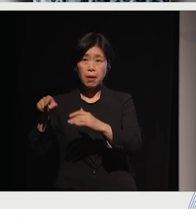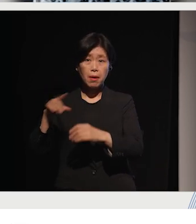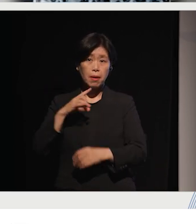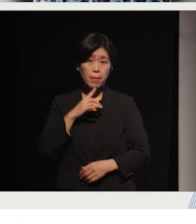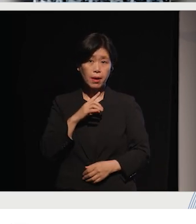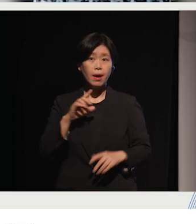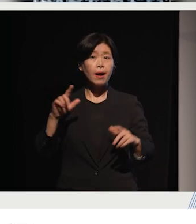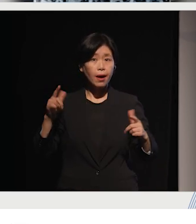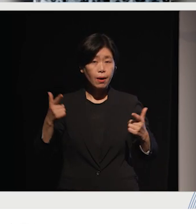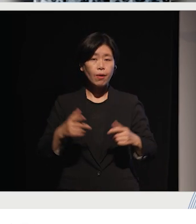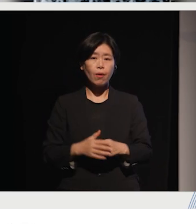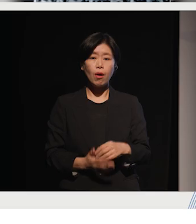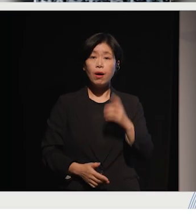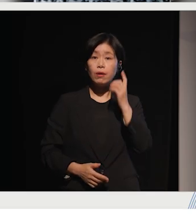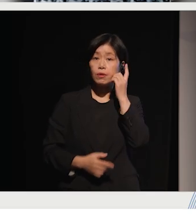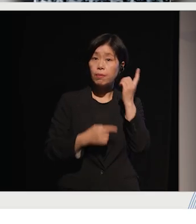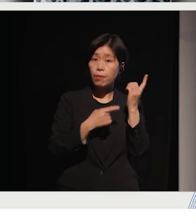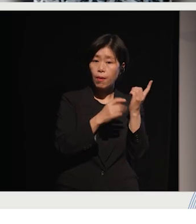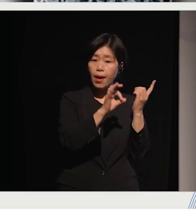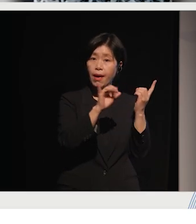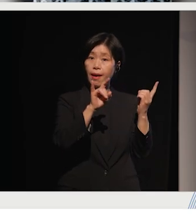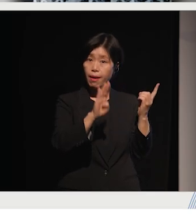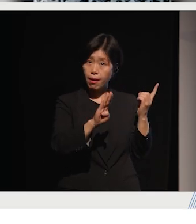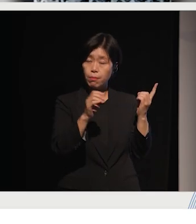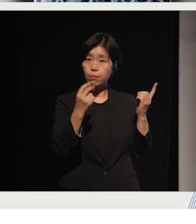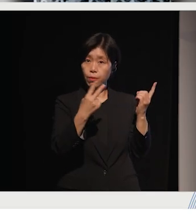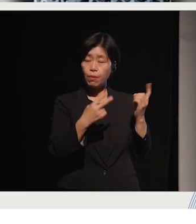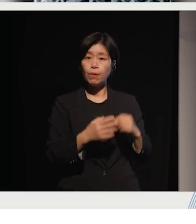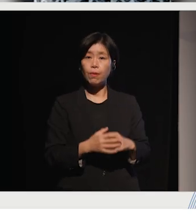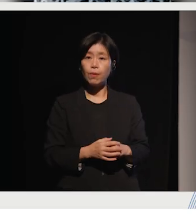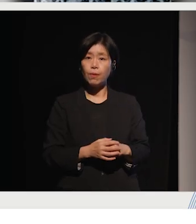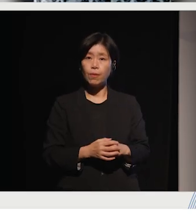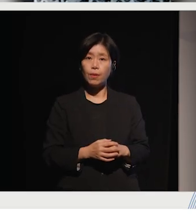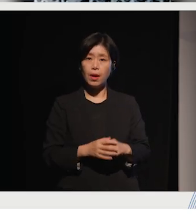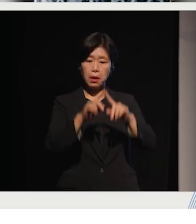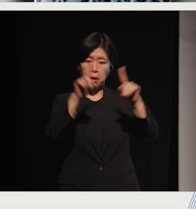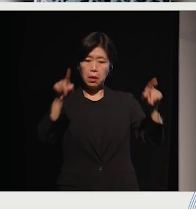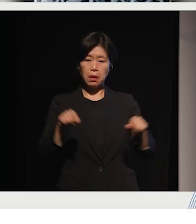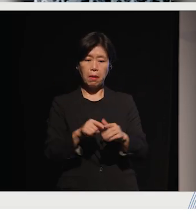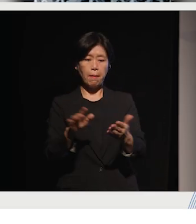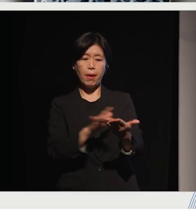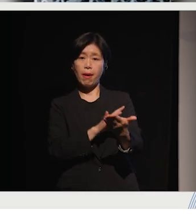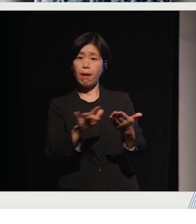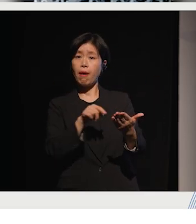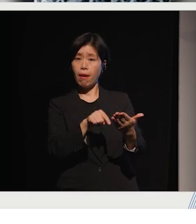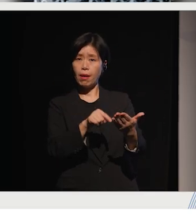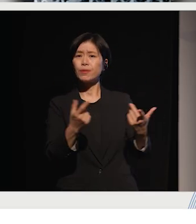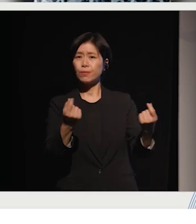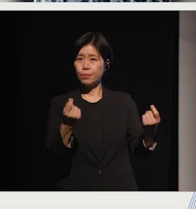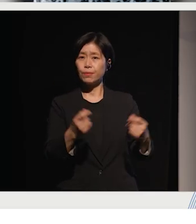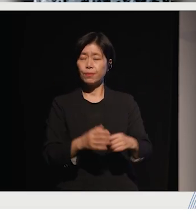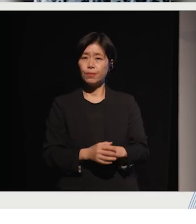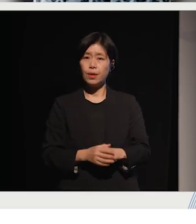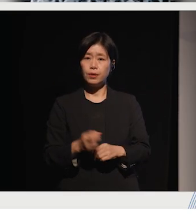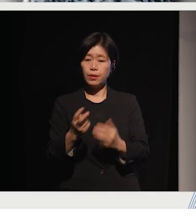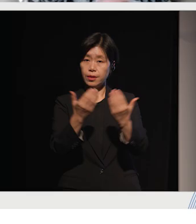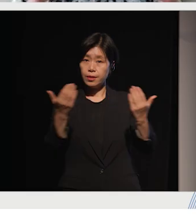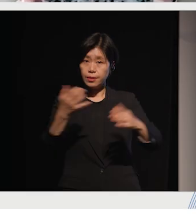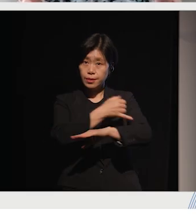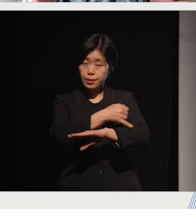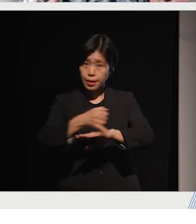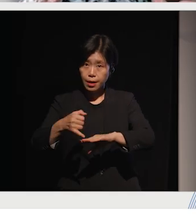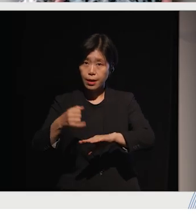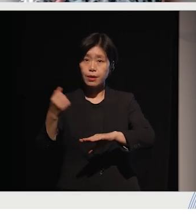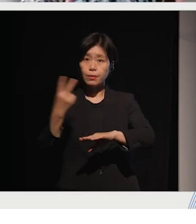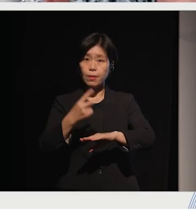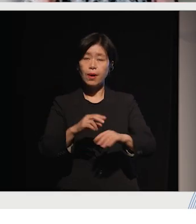phones or smart devices, tablets, and we're talking about exhibition design and exhibition interactives. In